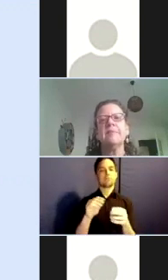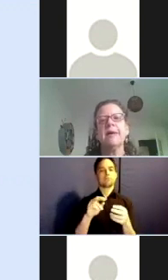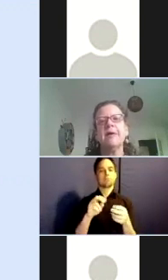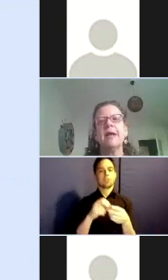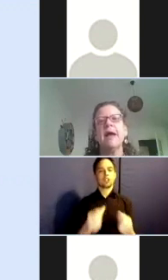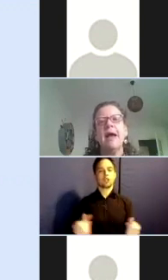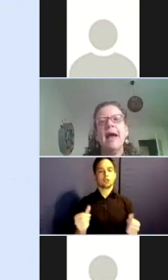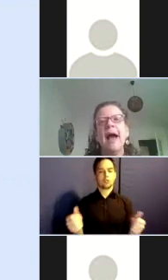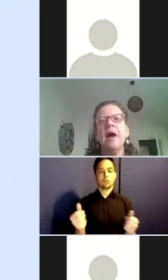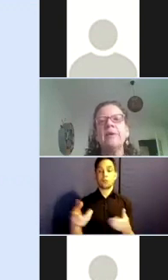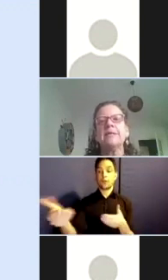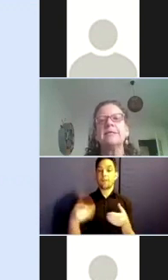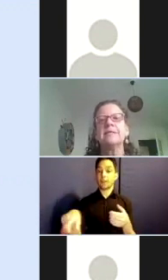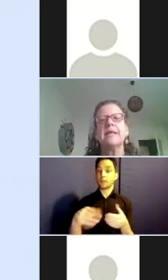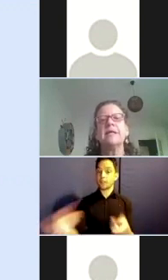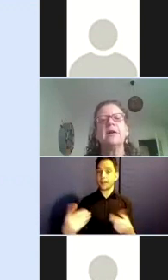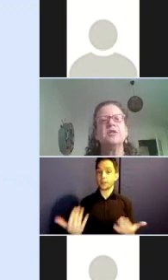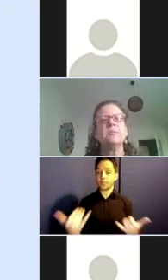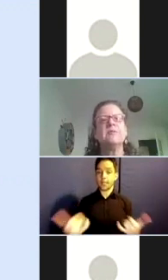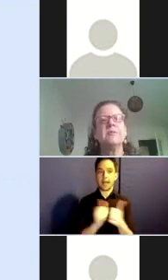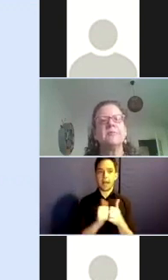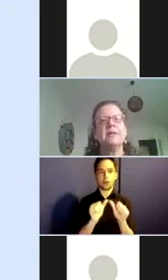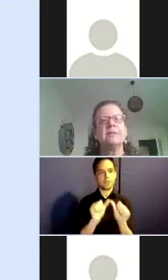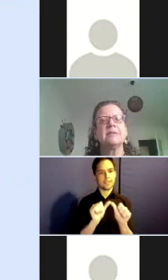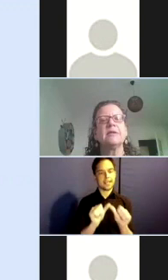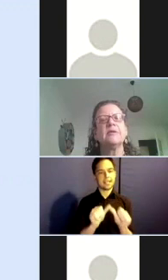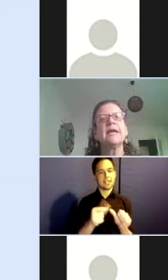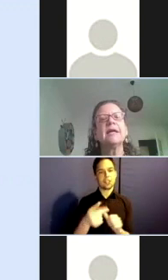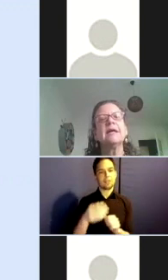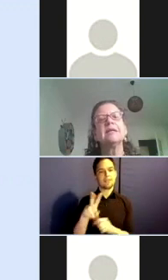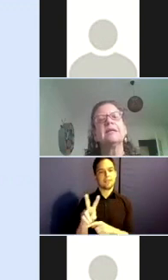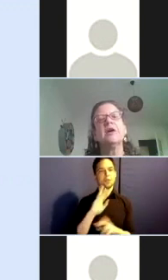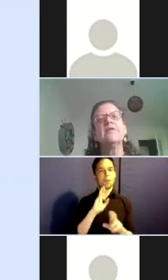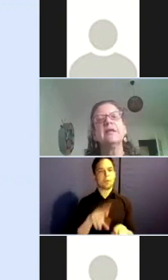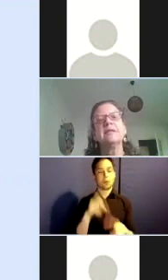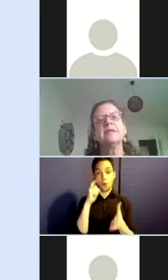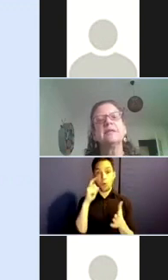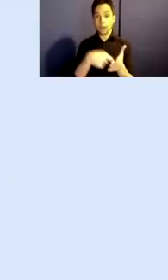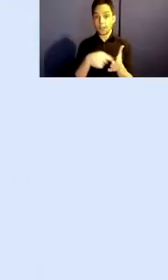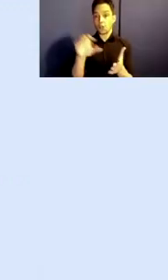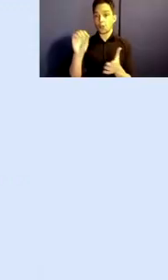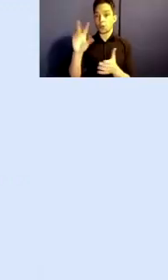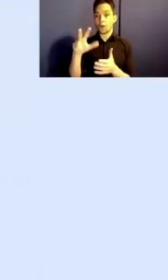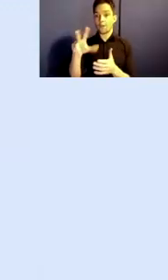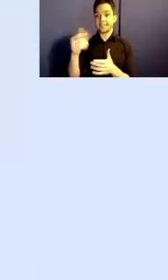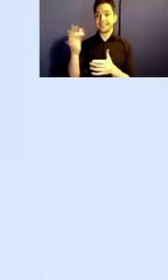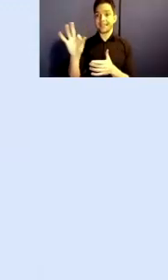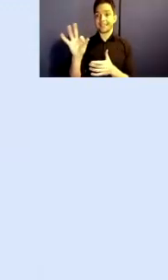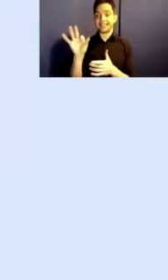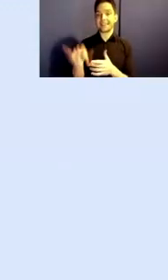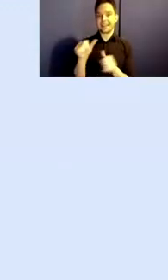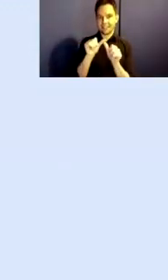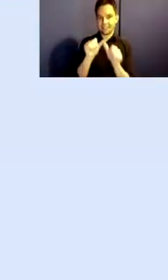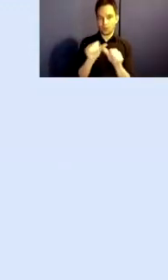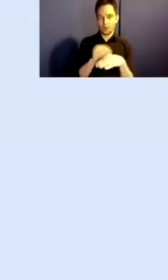think about how we can sustain our GBV response, recognizing that COVID-19 continues to affect the